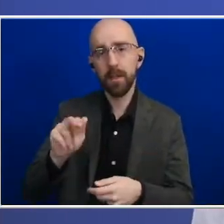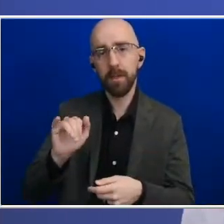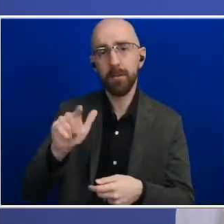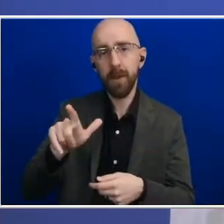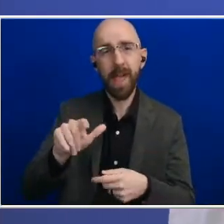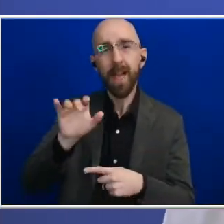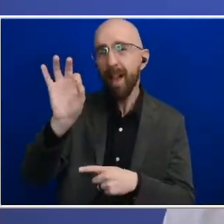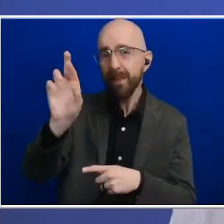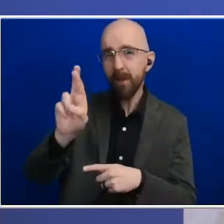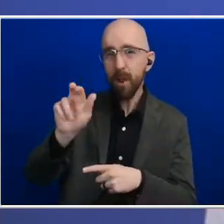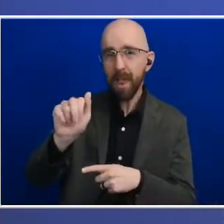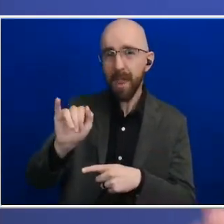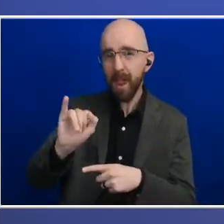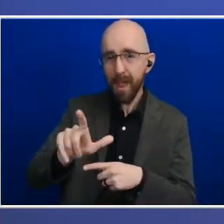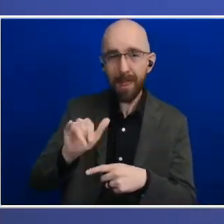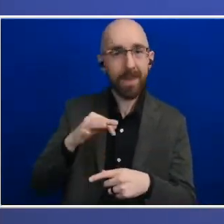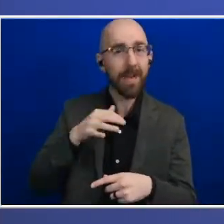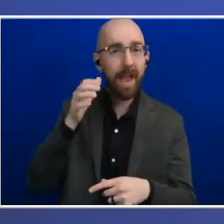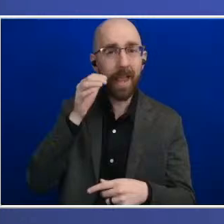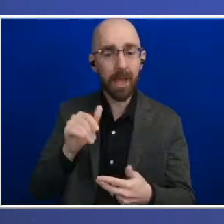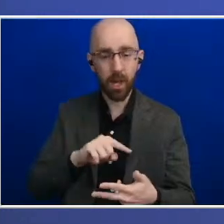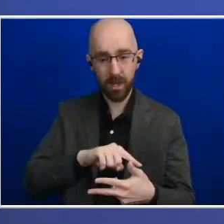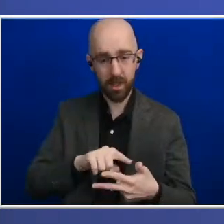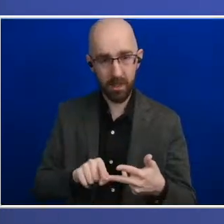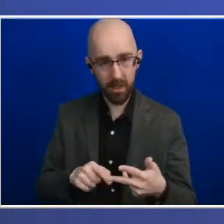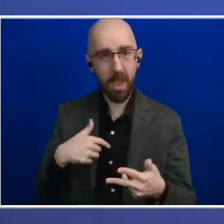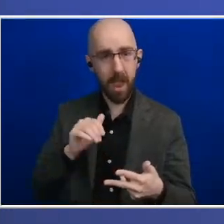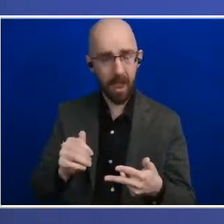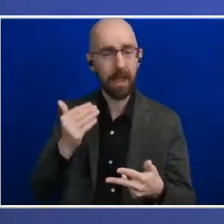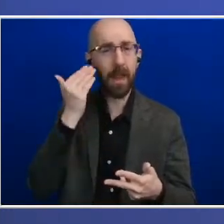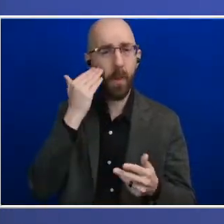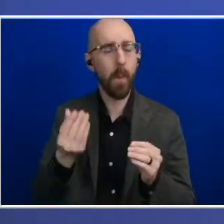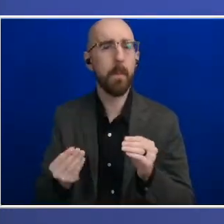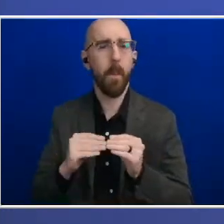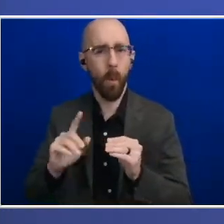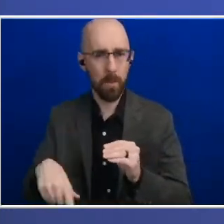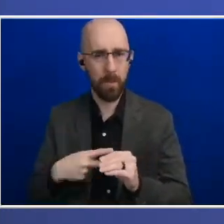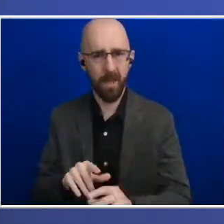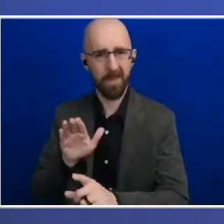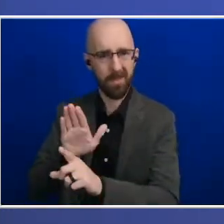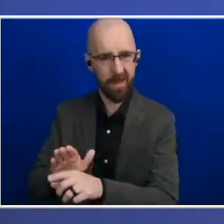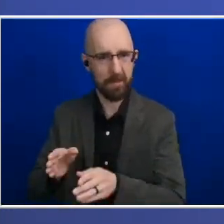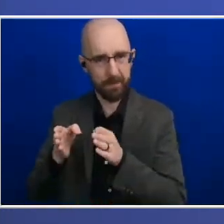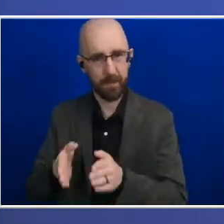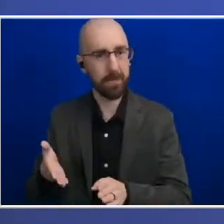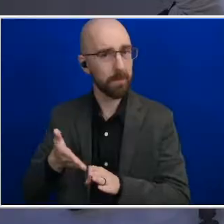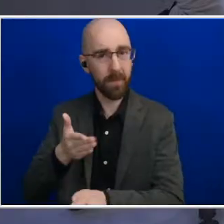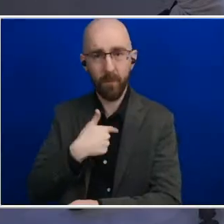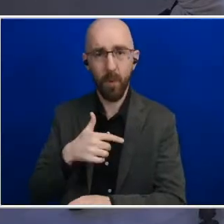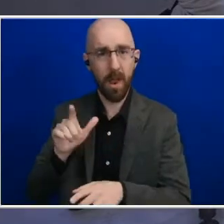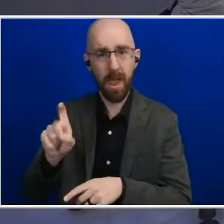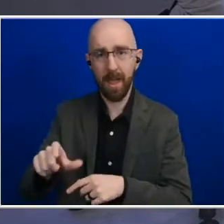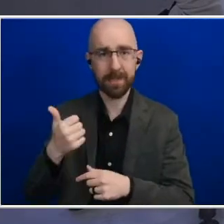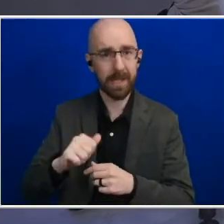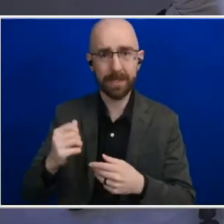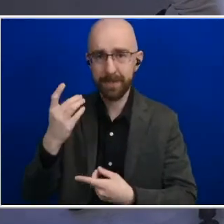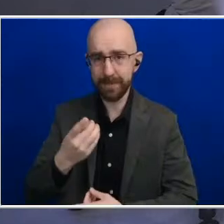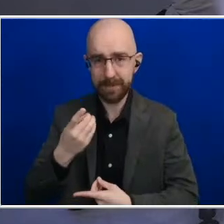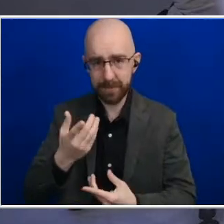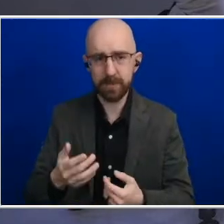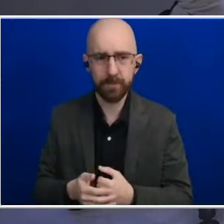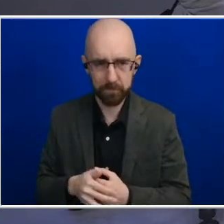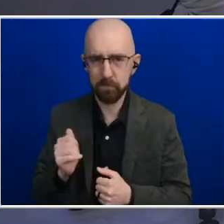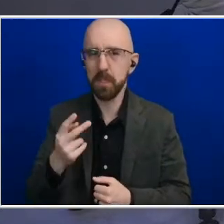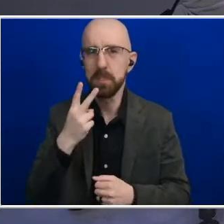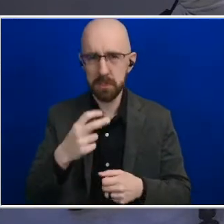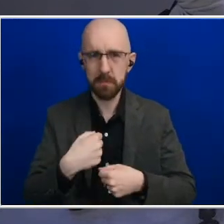I hear those, then I get to know a whole lot about the person, even before I ask about any diseases. Yeah, I can see that makes sense, because how functional